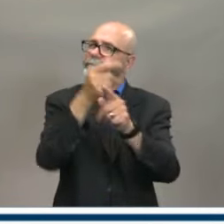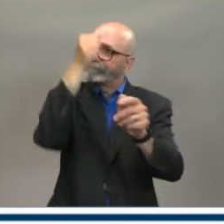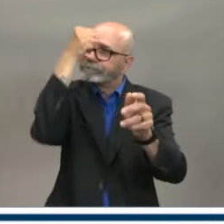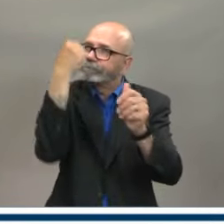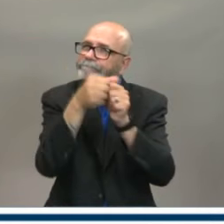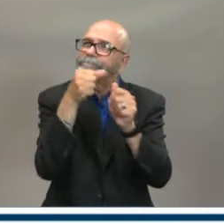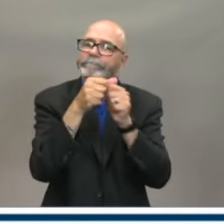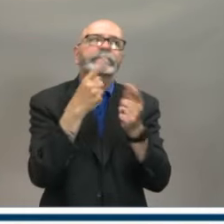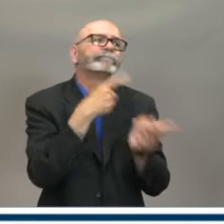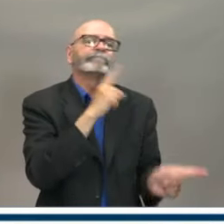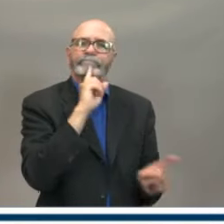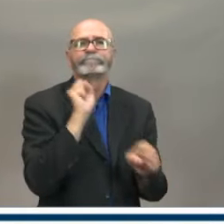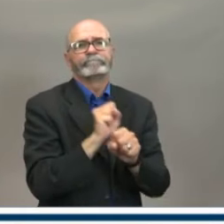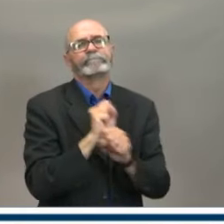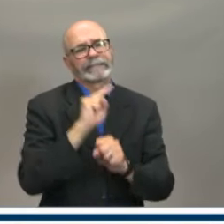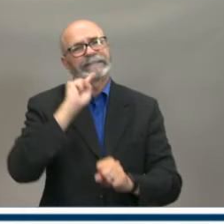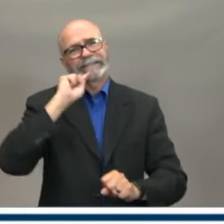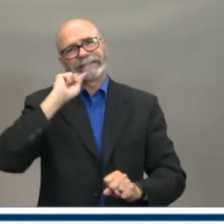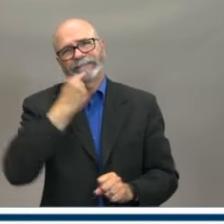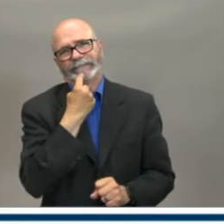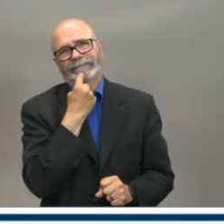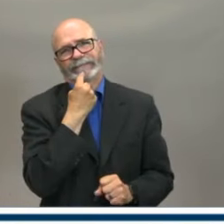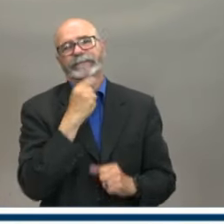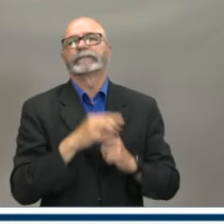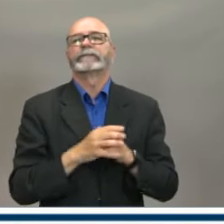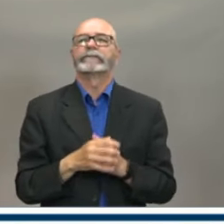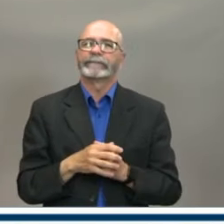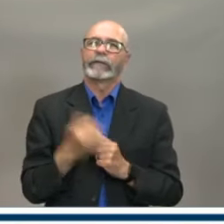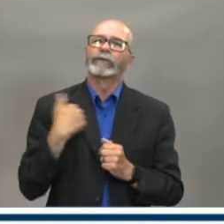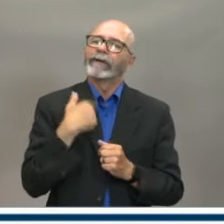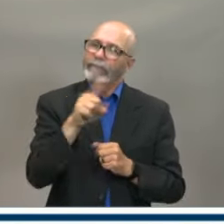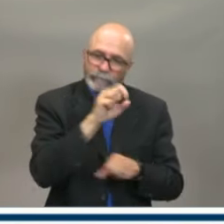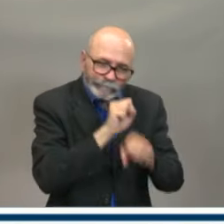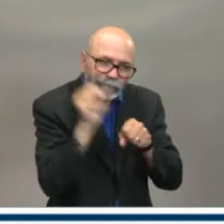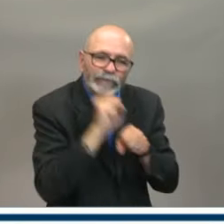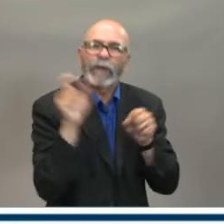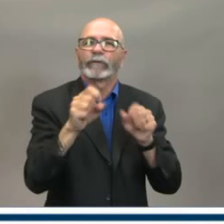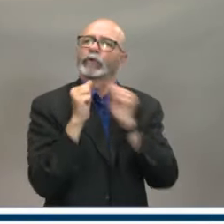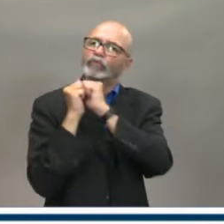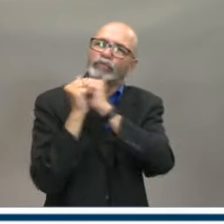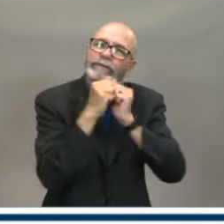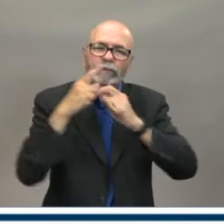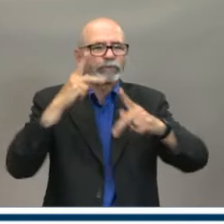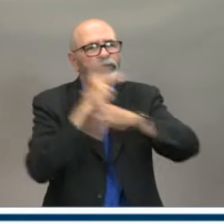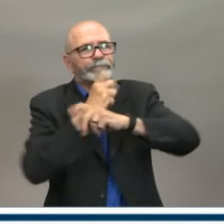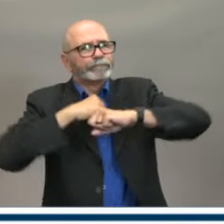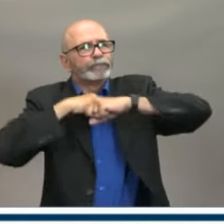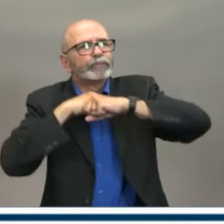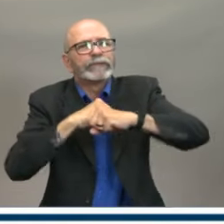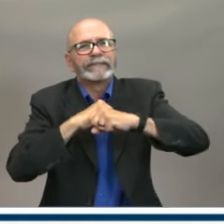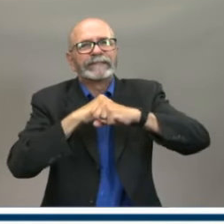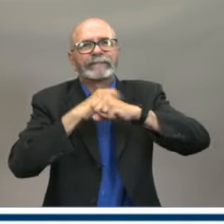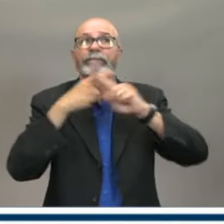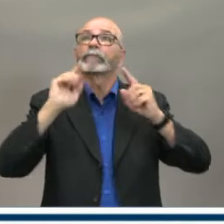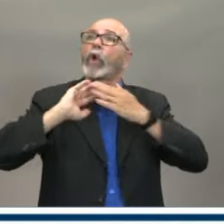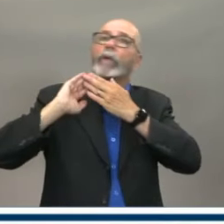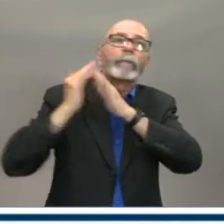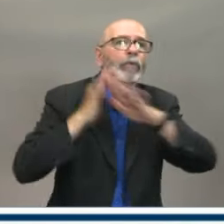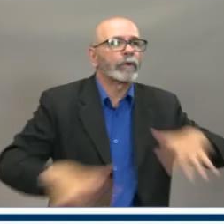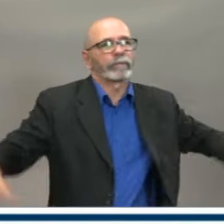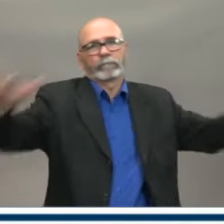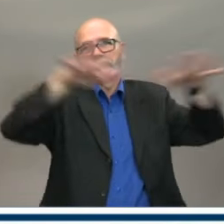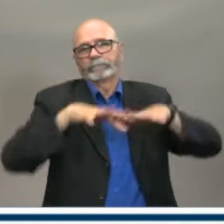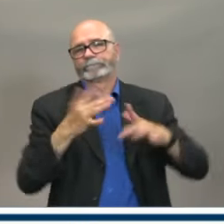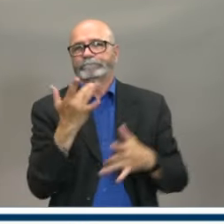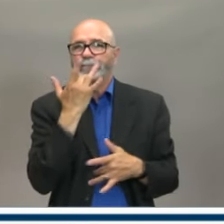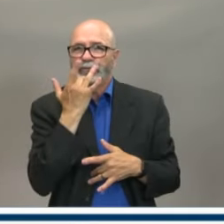why we all need to work together to protect those most vulnerable in our communities. Today I am reporting one new case